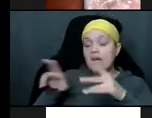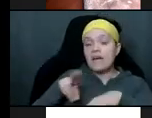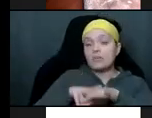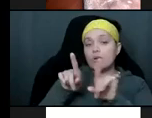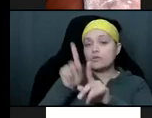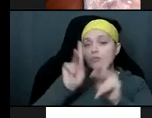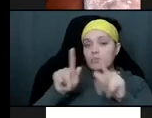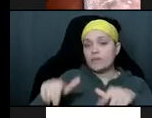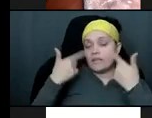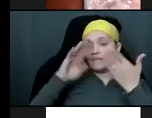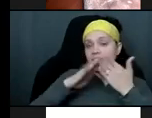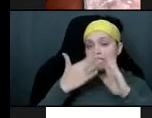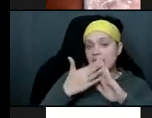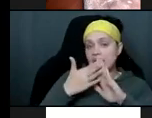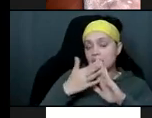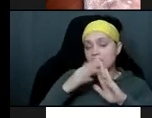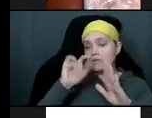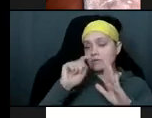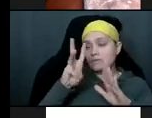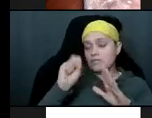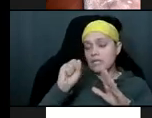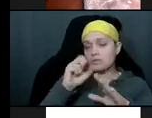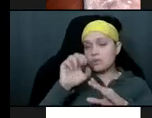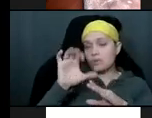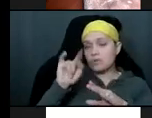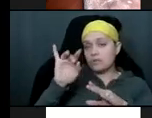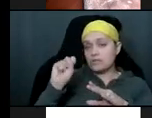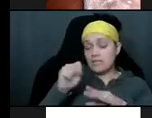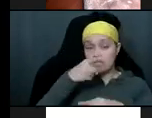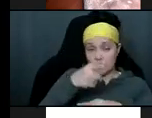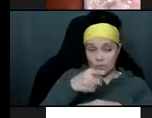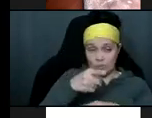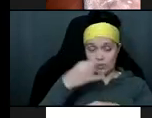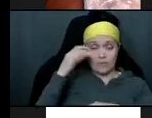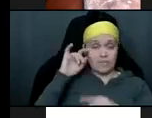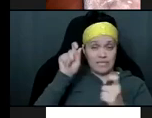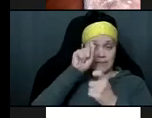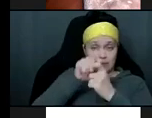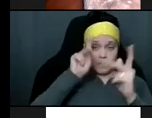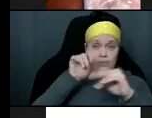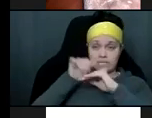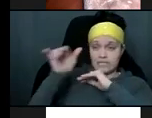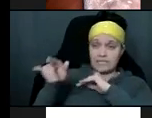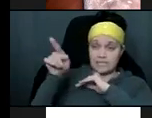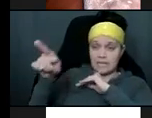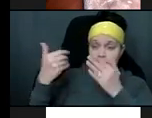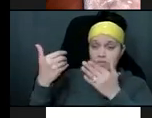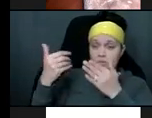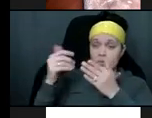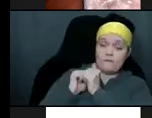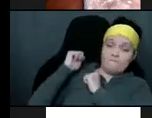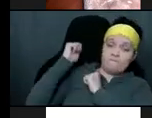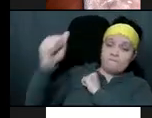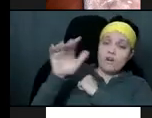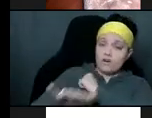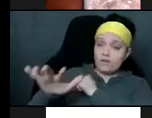who lived in towns and cities. So are those the ideal people to send to a distant land